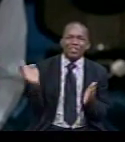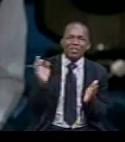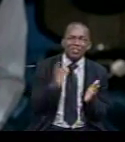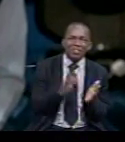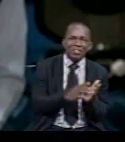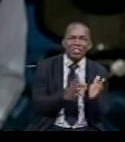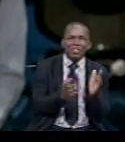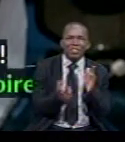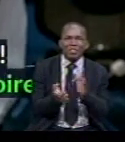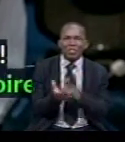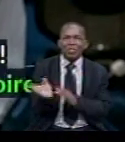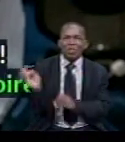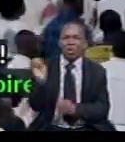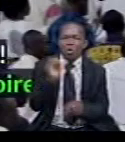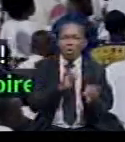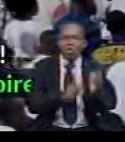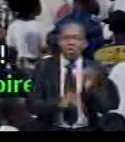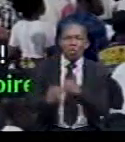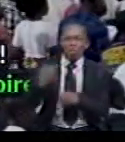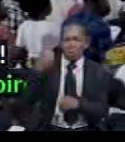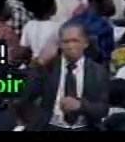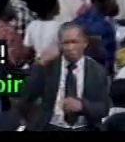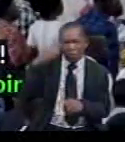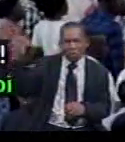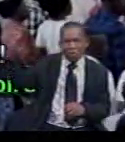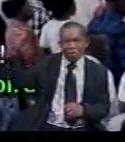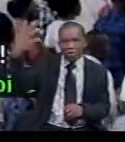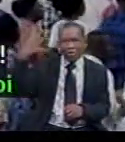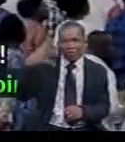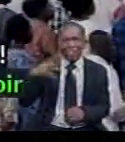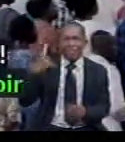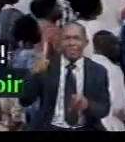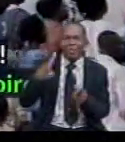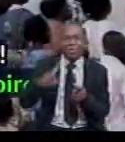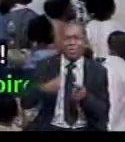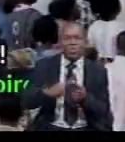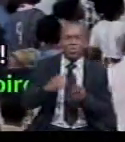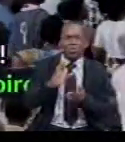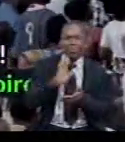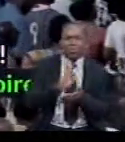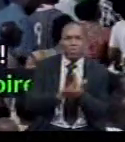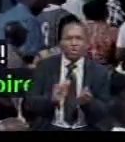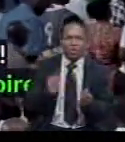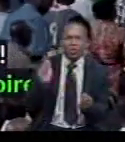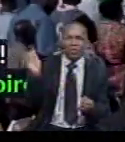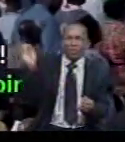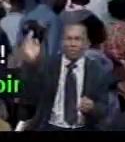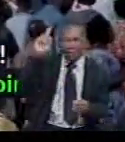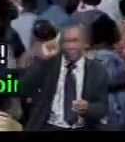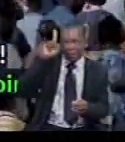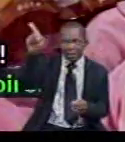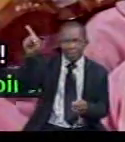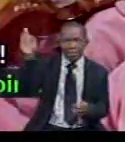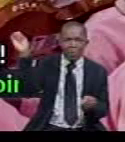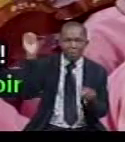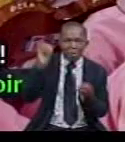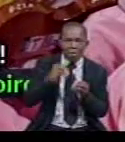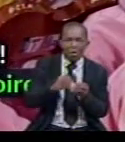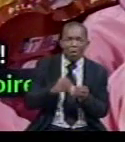precious Jesus, oh, for grace to trust Him